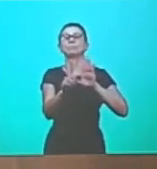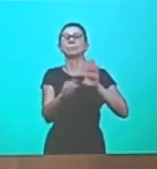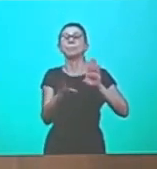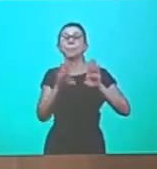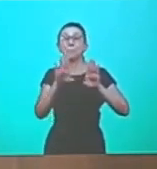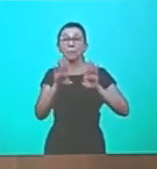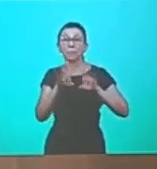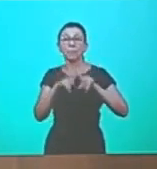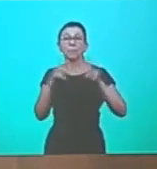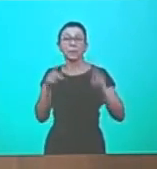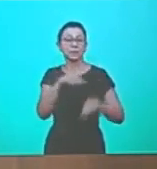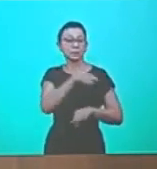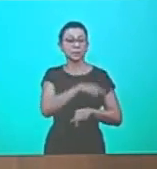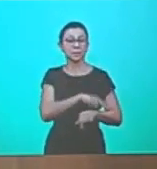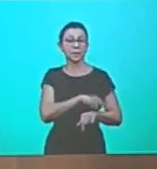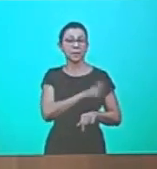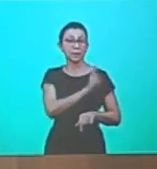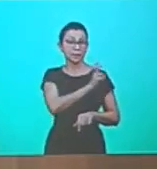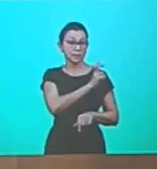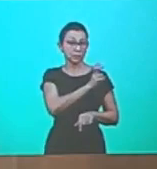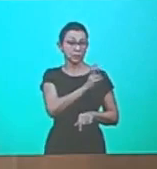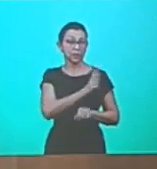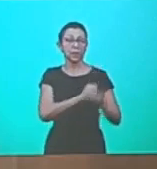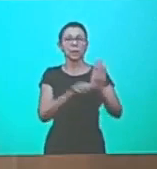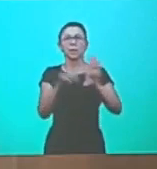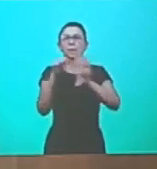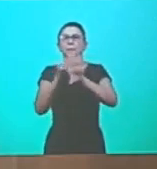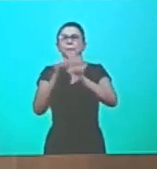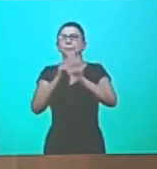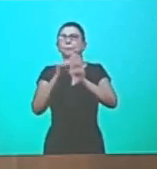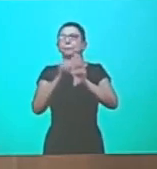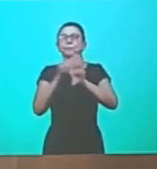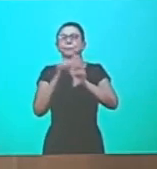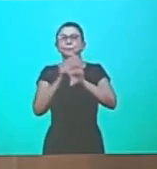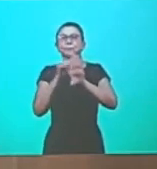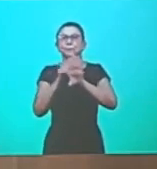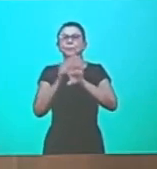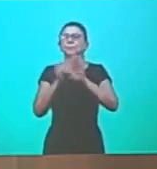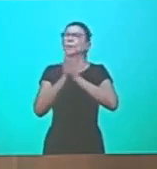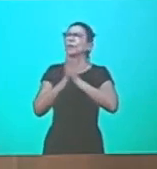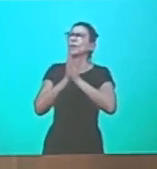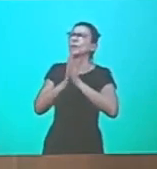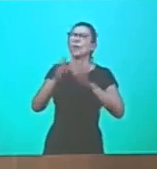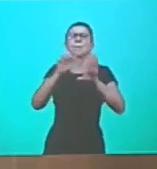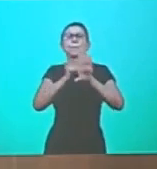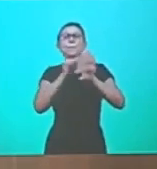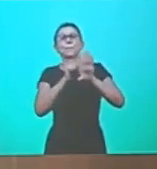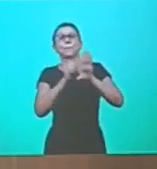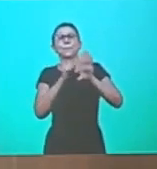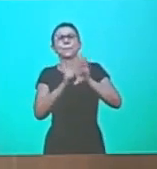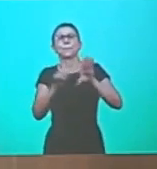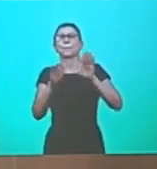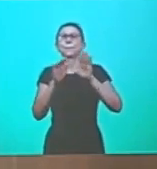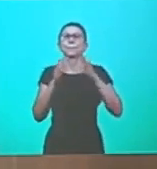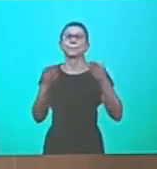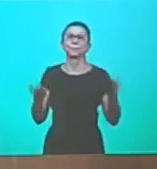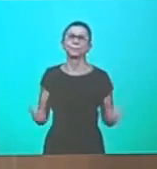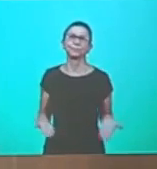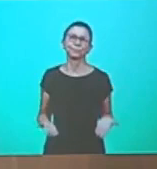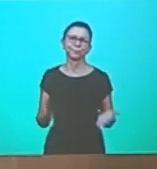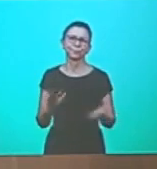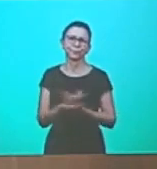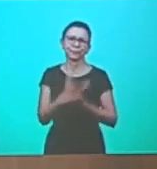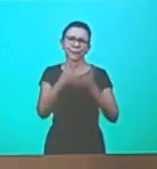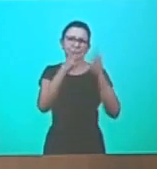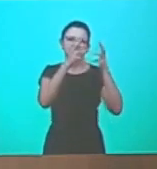door closes, there's no way to open it again. And they knocked on the door and they pounded on the door, but there was